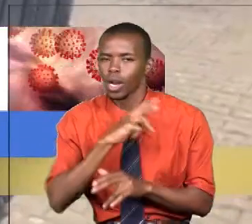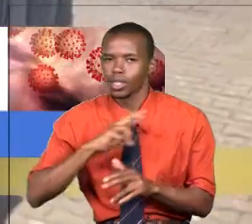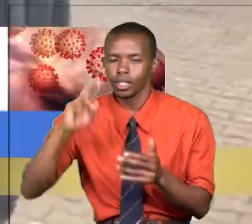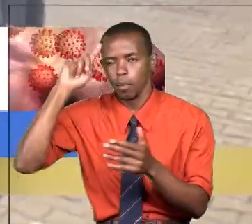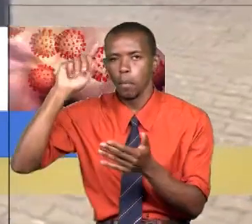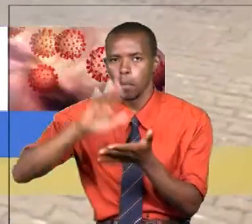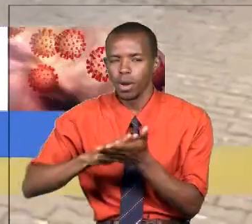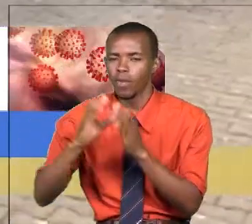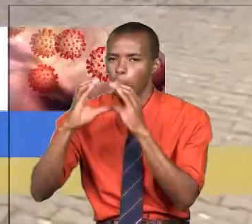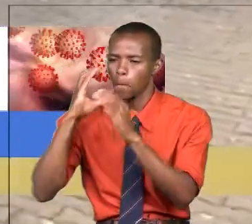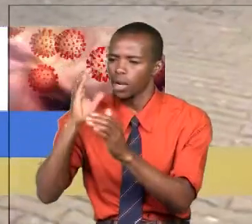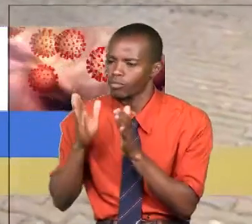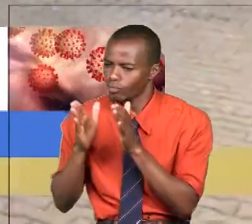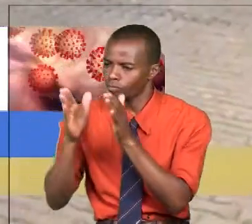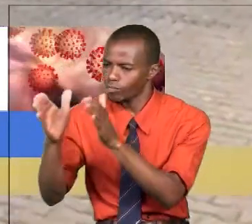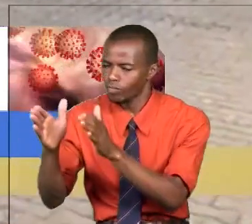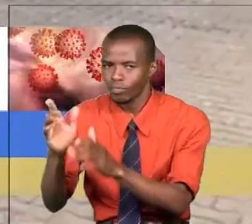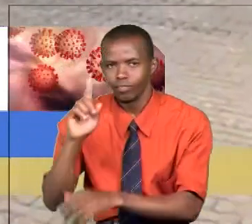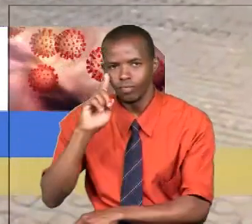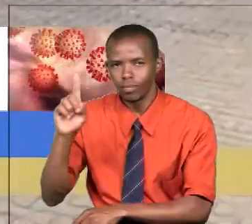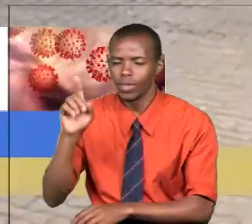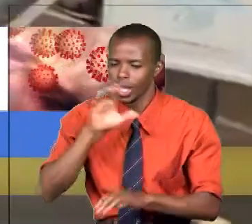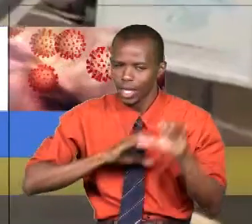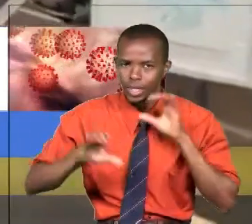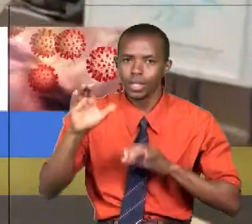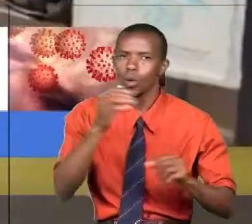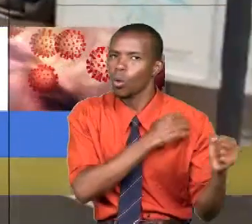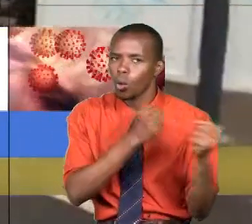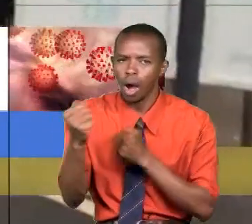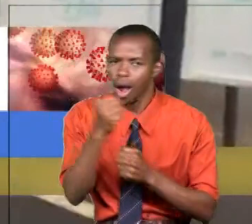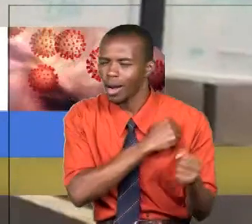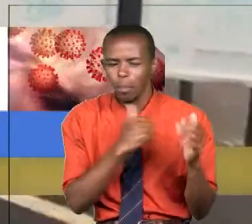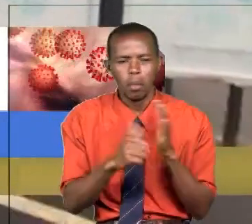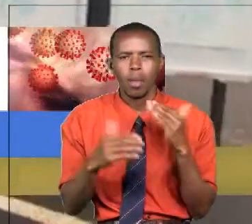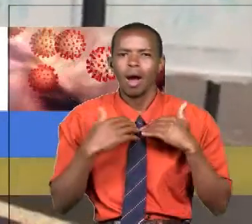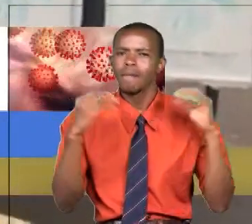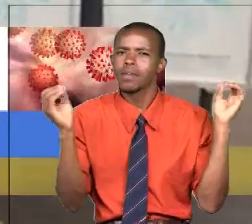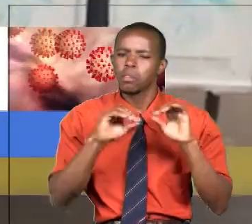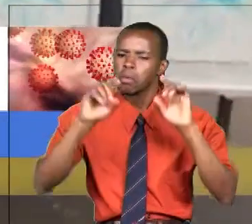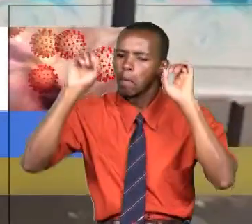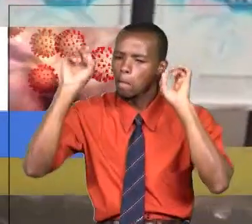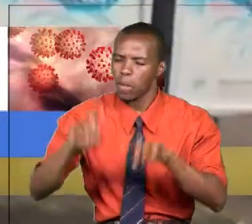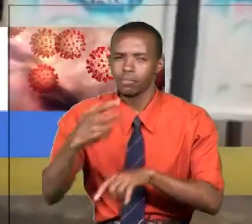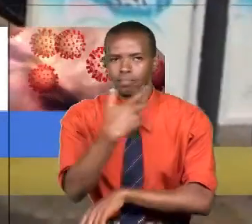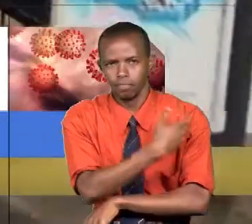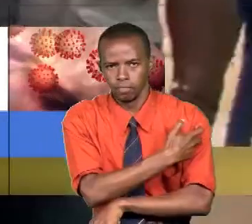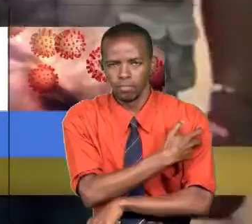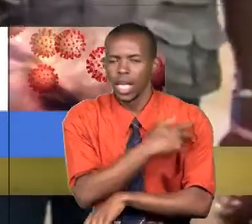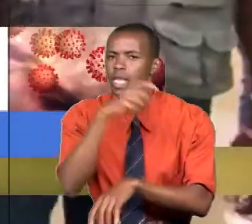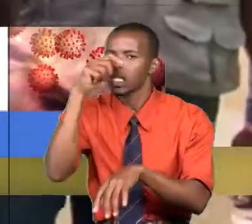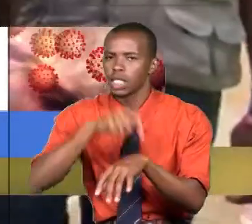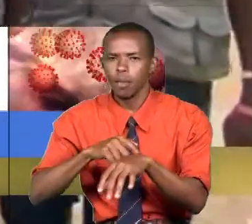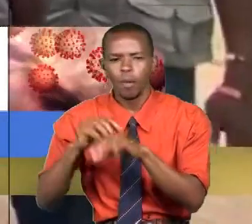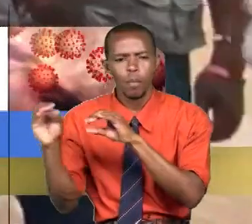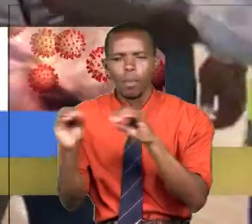the bus park of Kigali City, it seems that citizens of Rwanda do not have an issue with the mandates of vaccination when it comes to moving